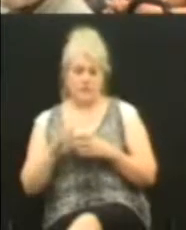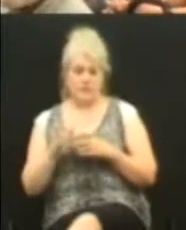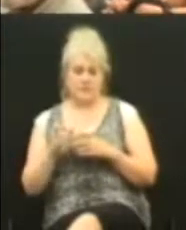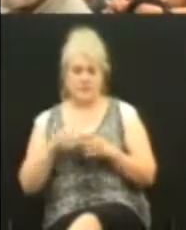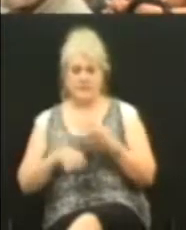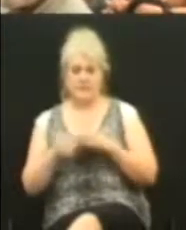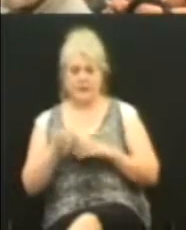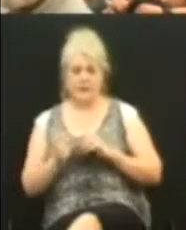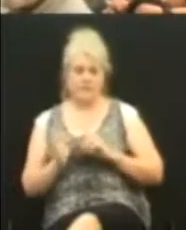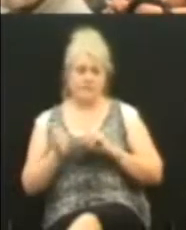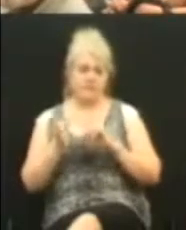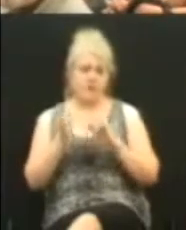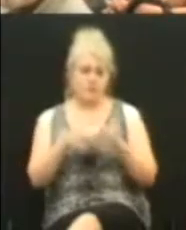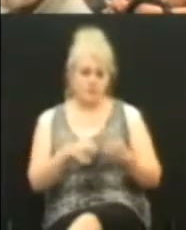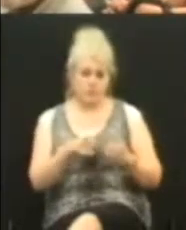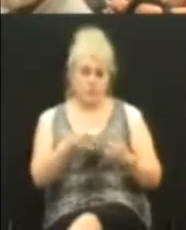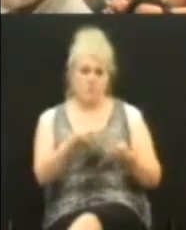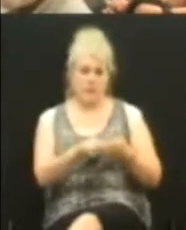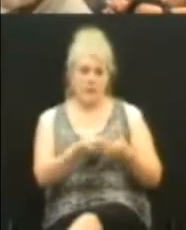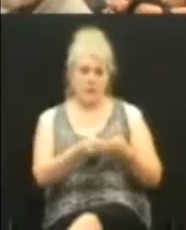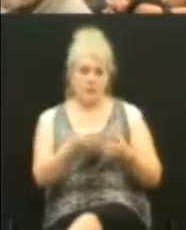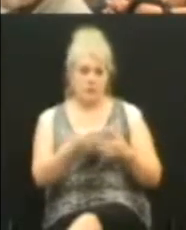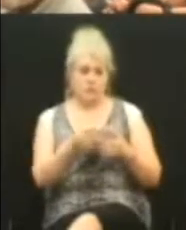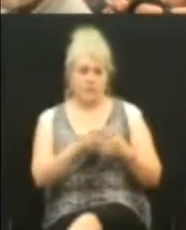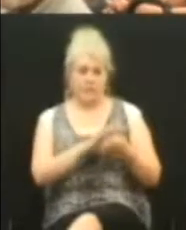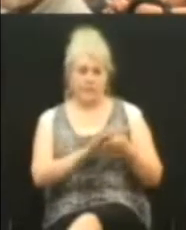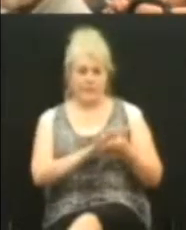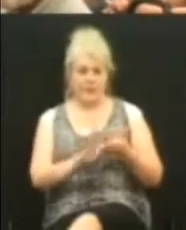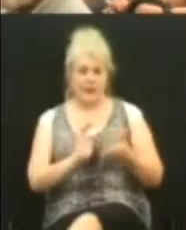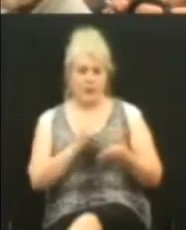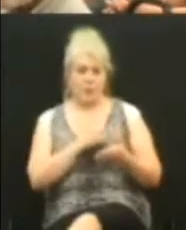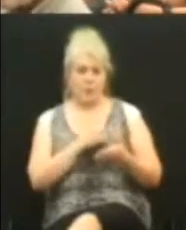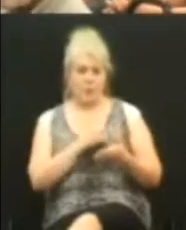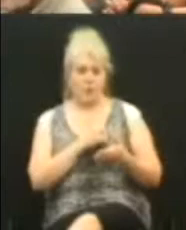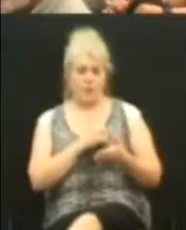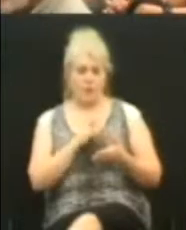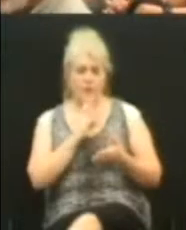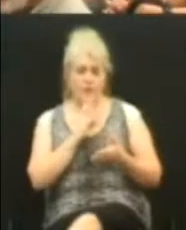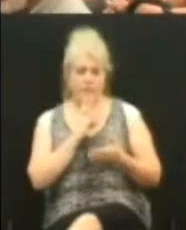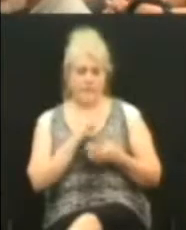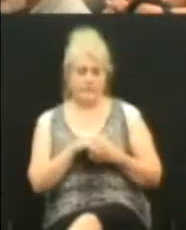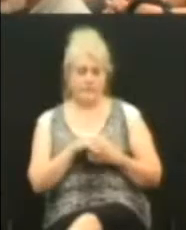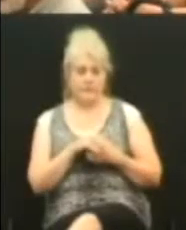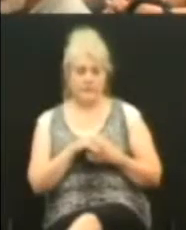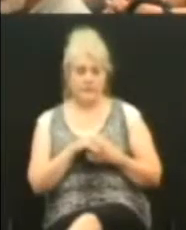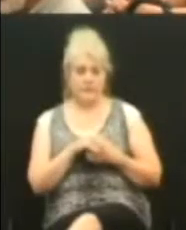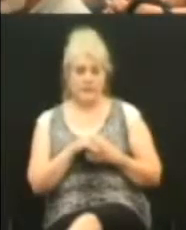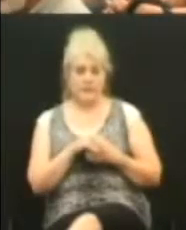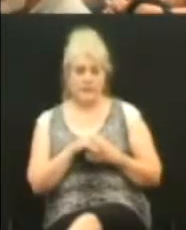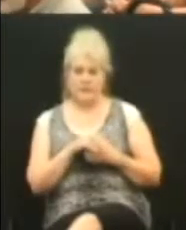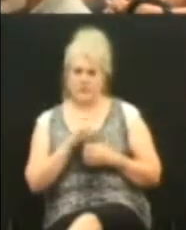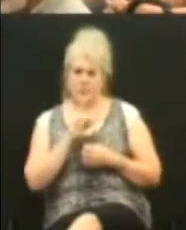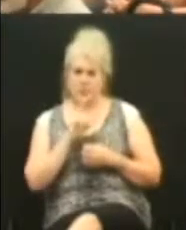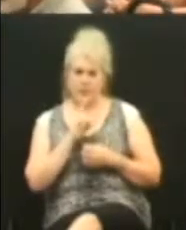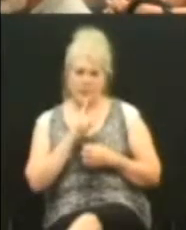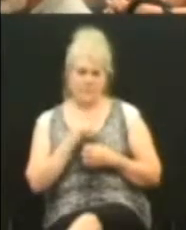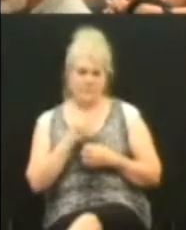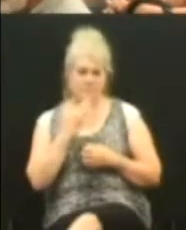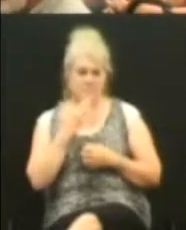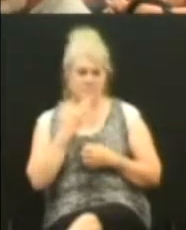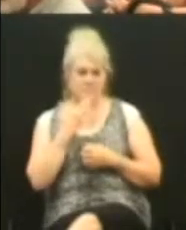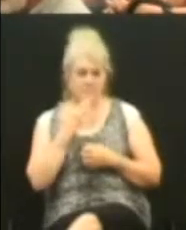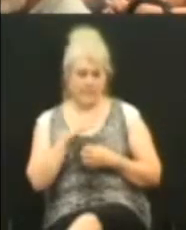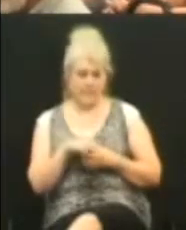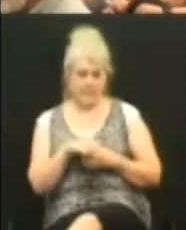more important issues and needs such as removing deadly chemicals from our drinking water, is pretty much a slap in the face to all of Idaho, gay or